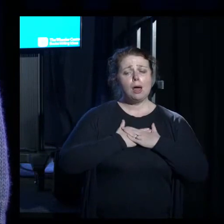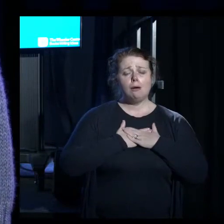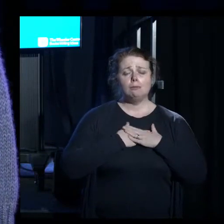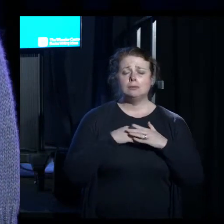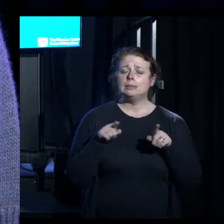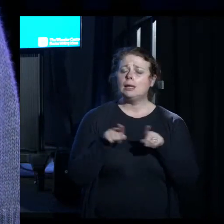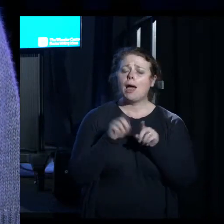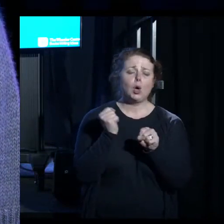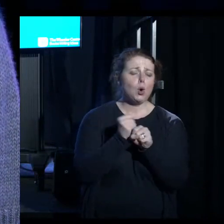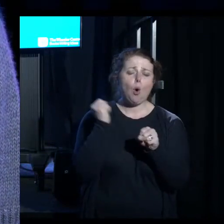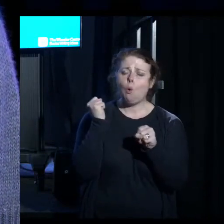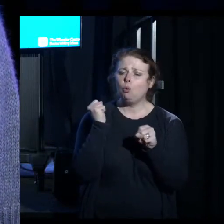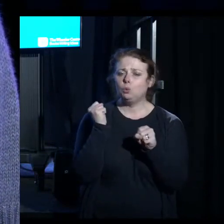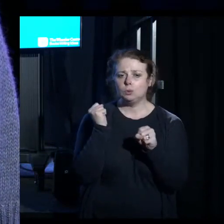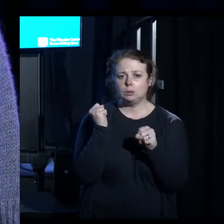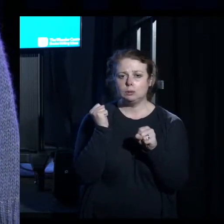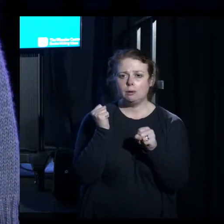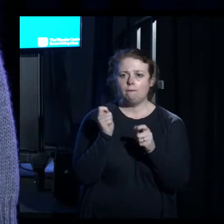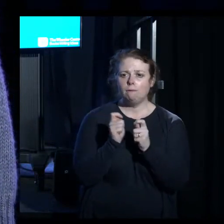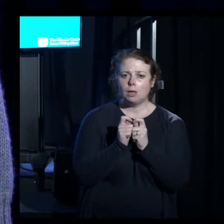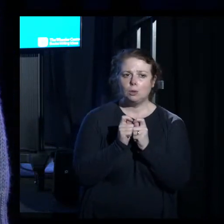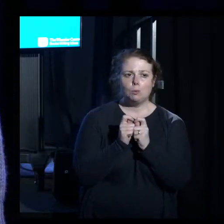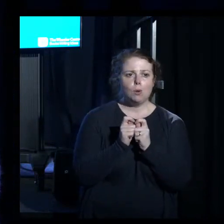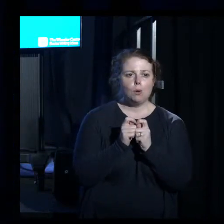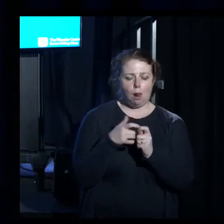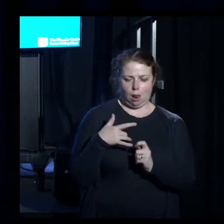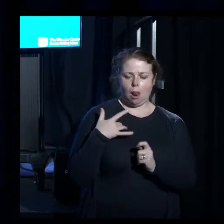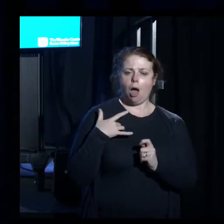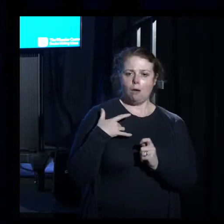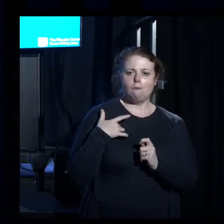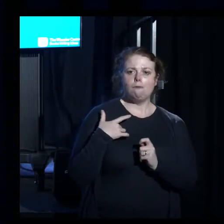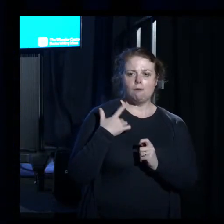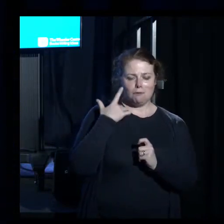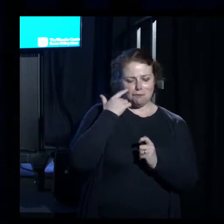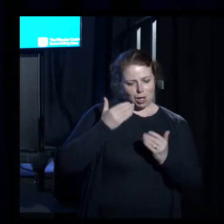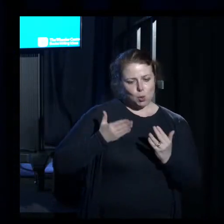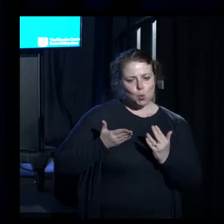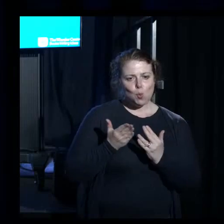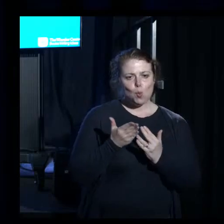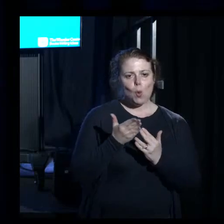gold, and life will find a way.